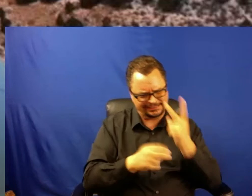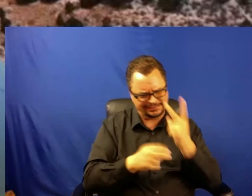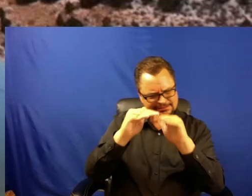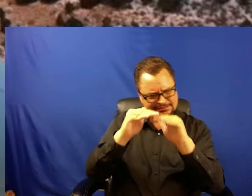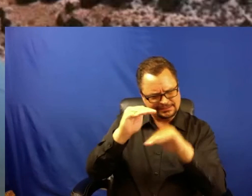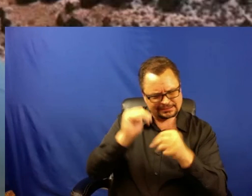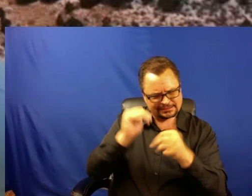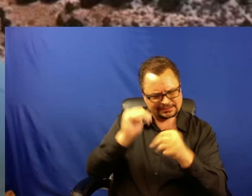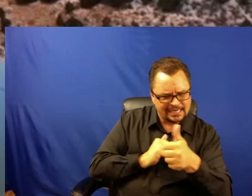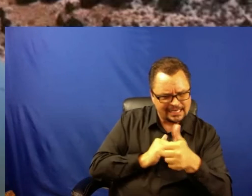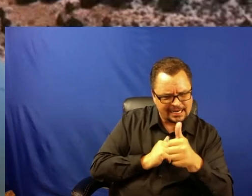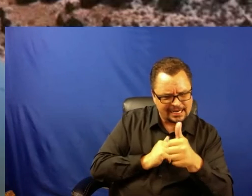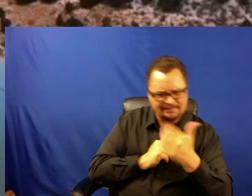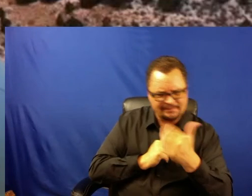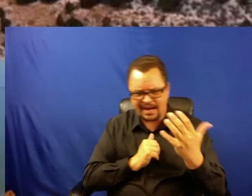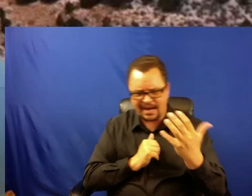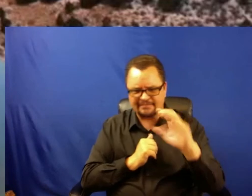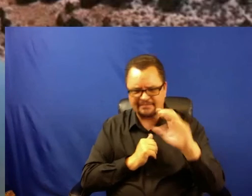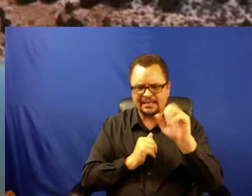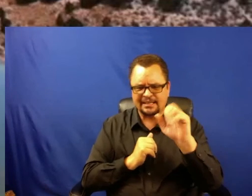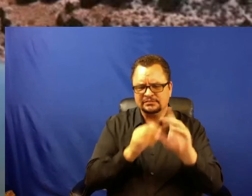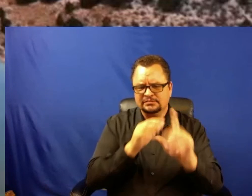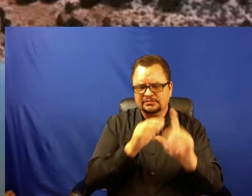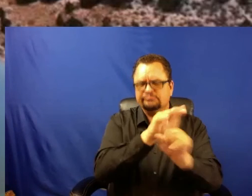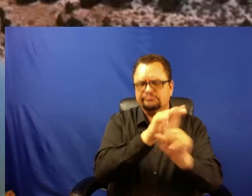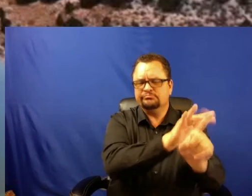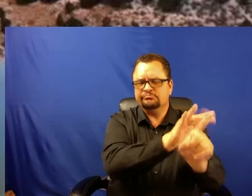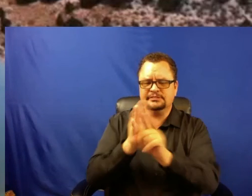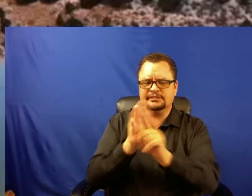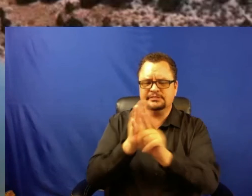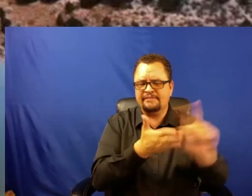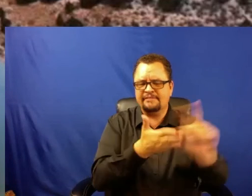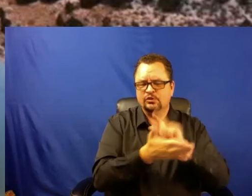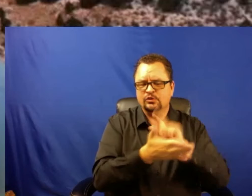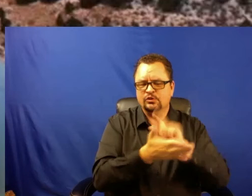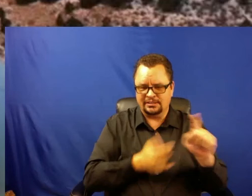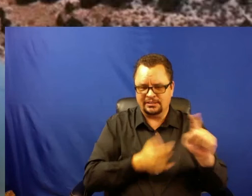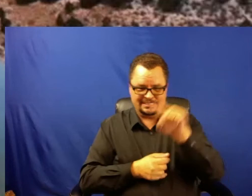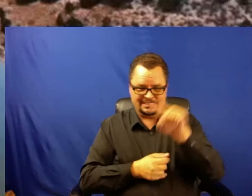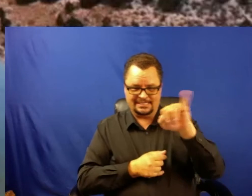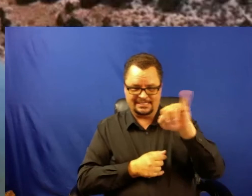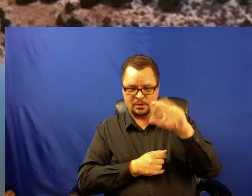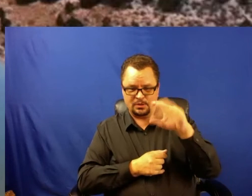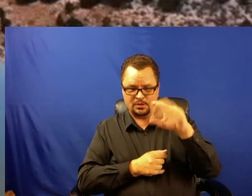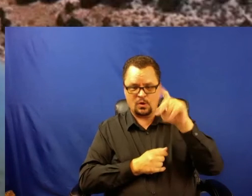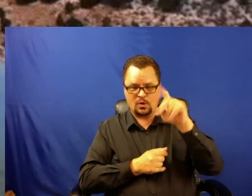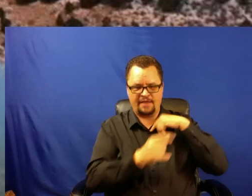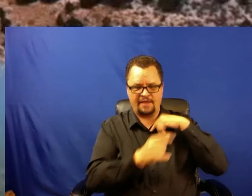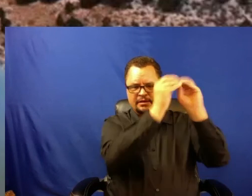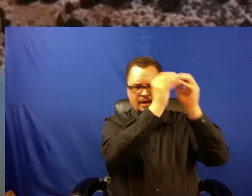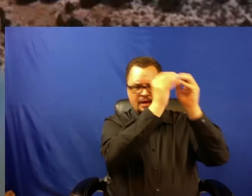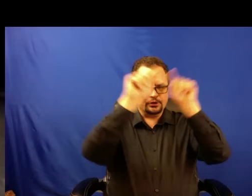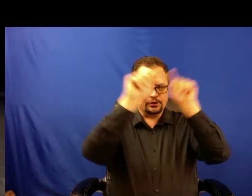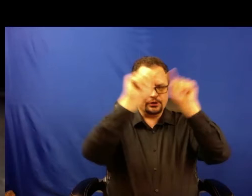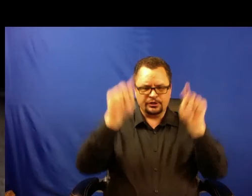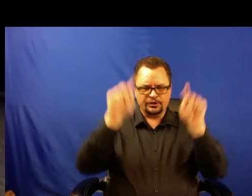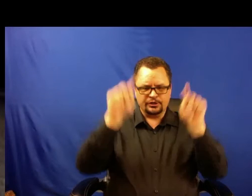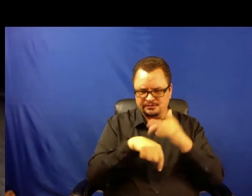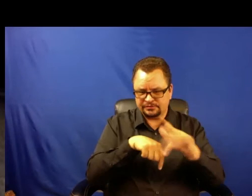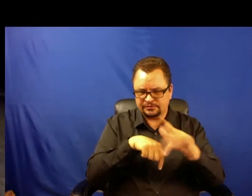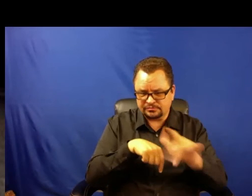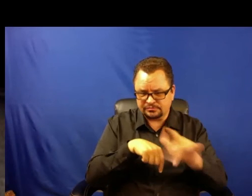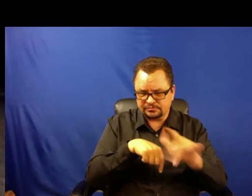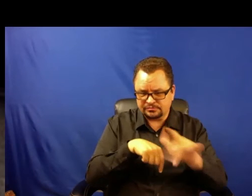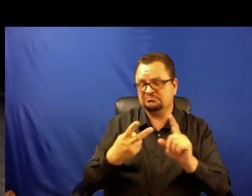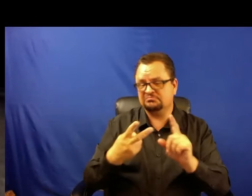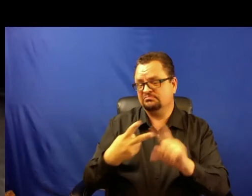level data is available publicly for the cases. We also have zip code level data for vaccines, and we can definitely share that. Okay, but Doris's question was,